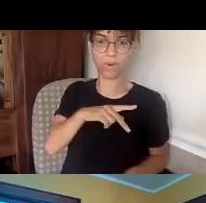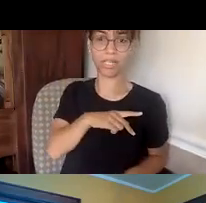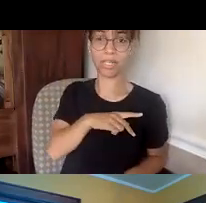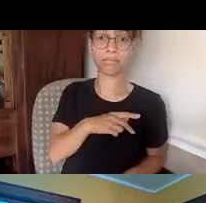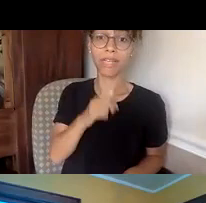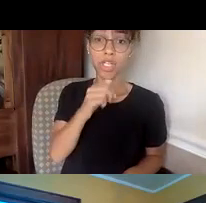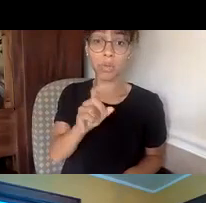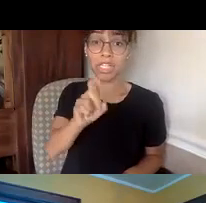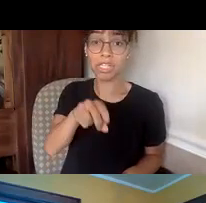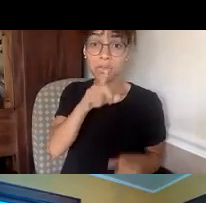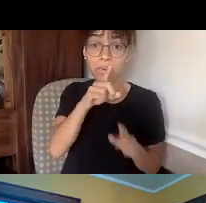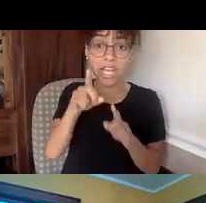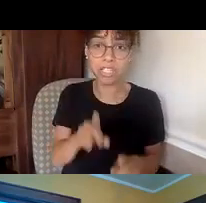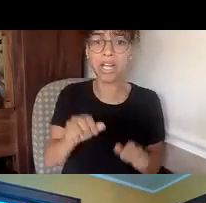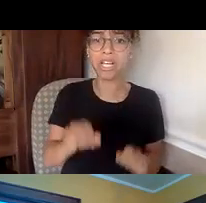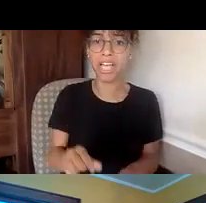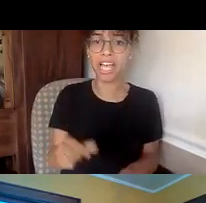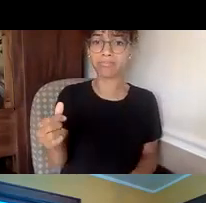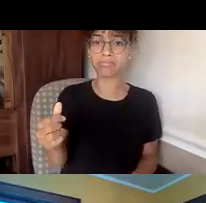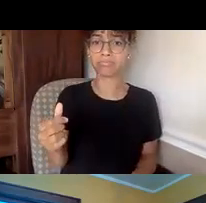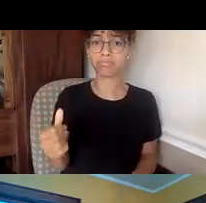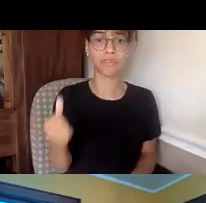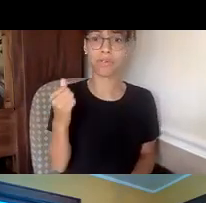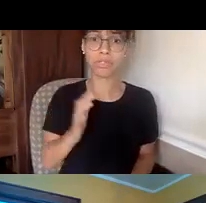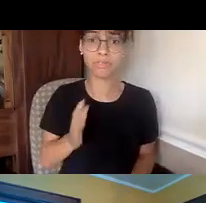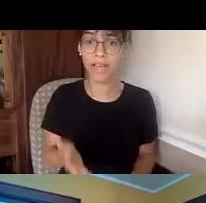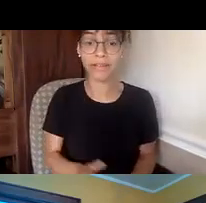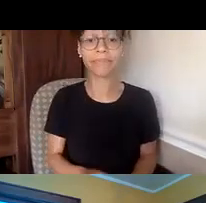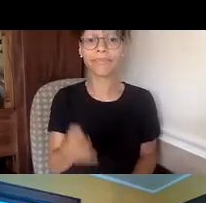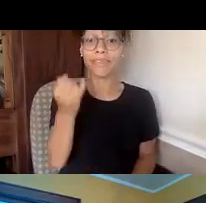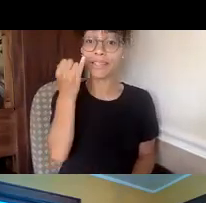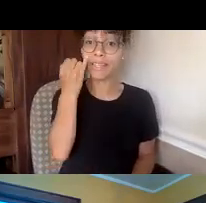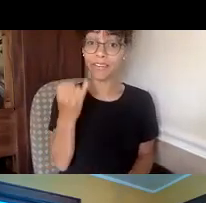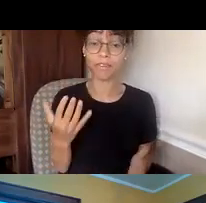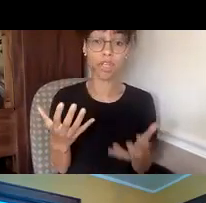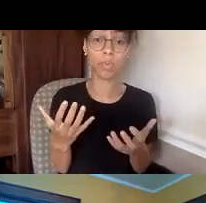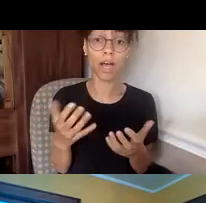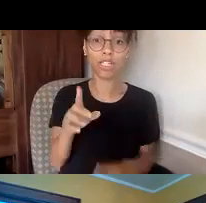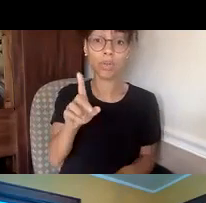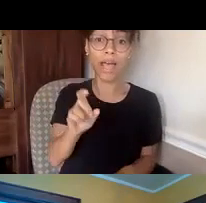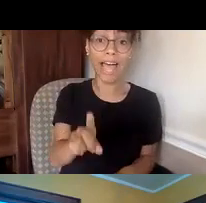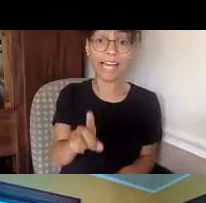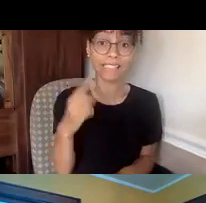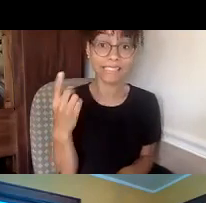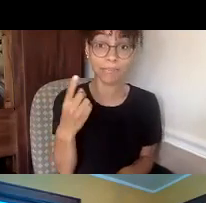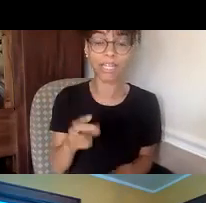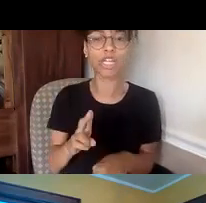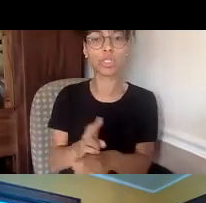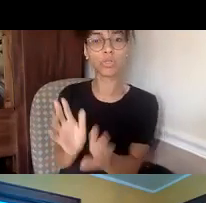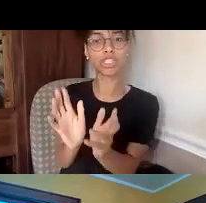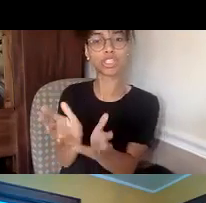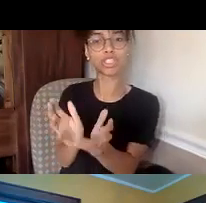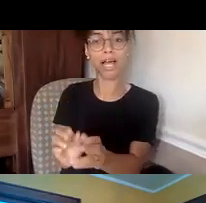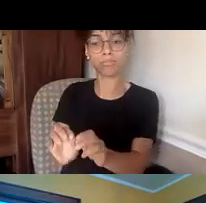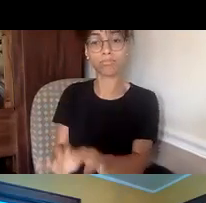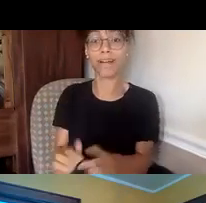free to do that. If you want to ask your question, you can type it into the chat and then I can read